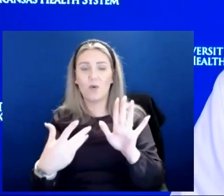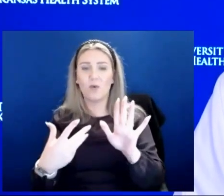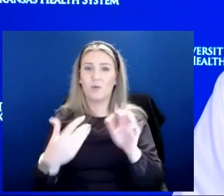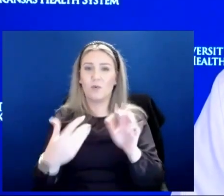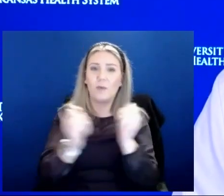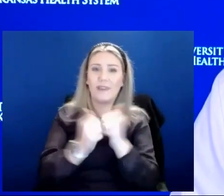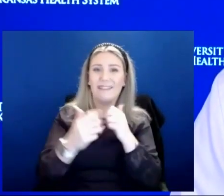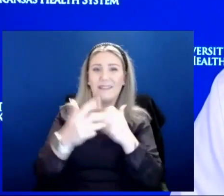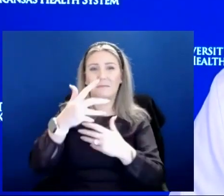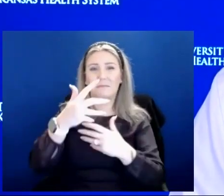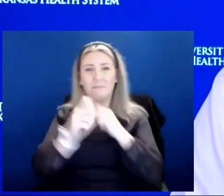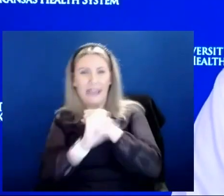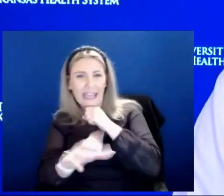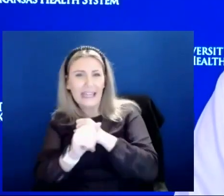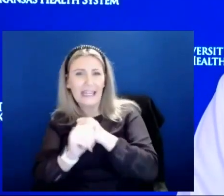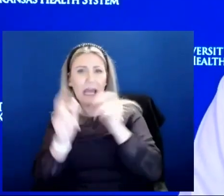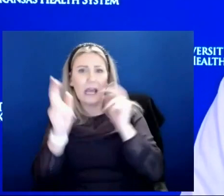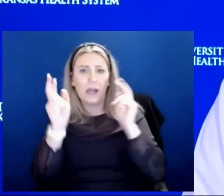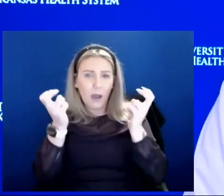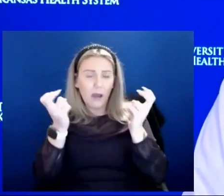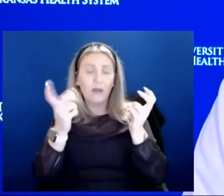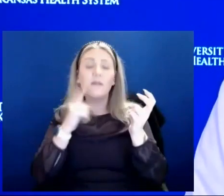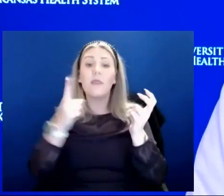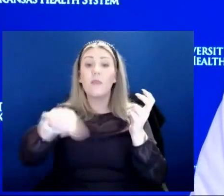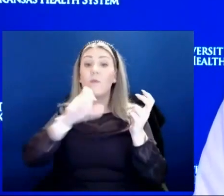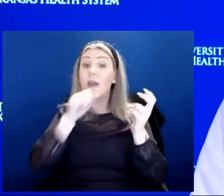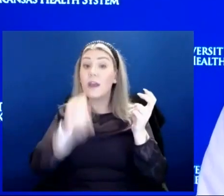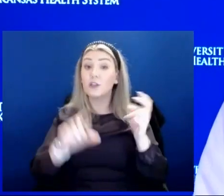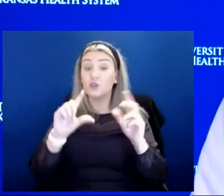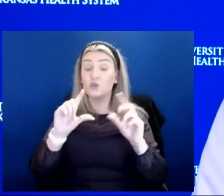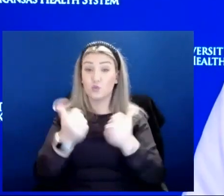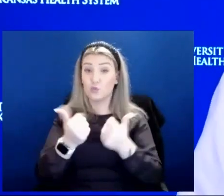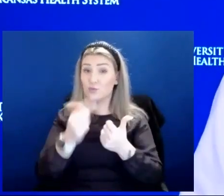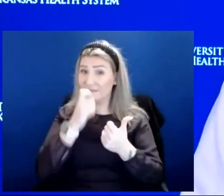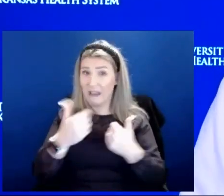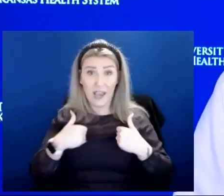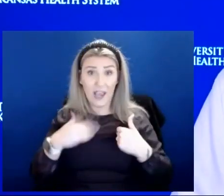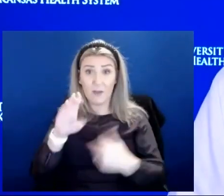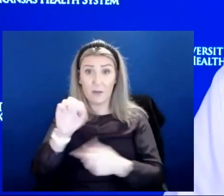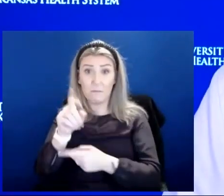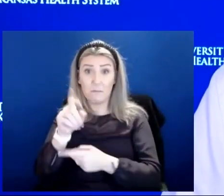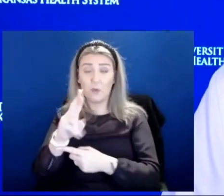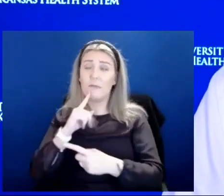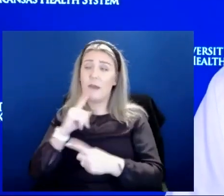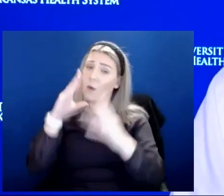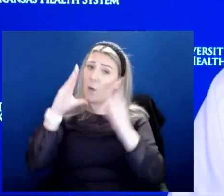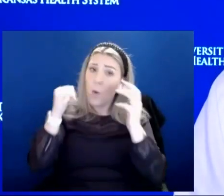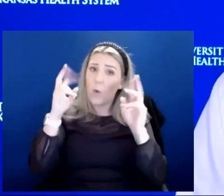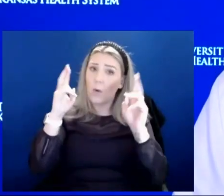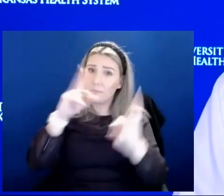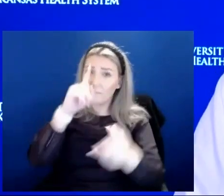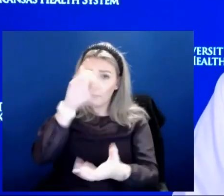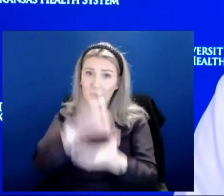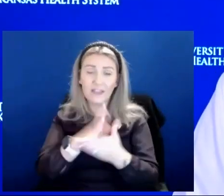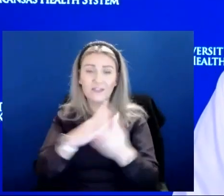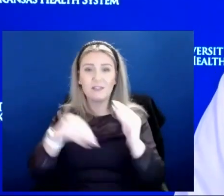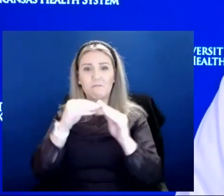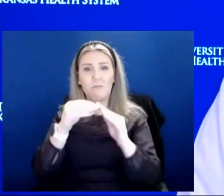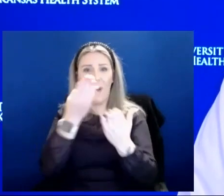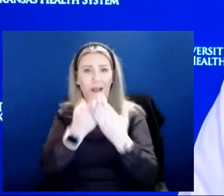that that age group did not get the booster. So I hope and believe that is further evidence that even those